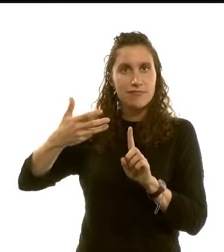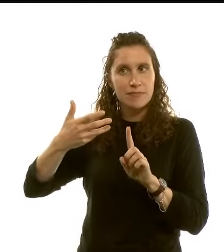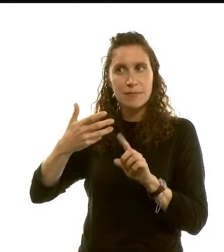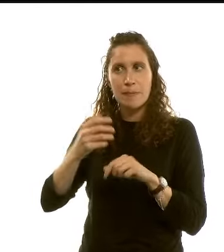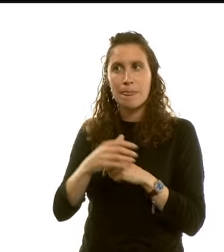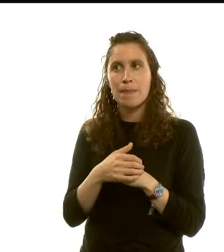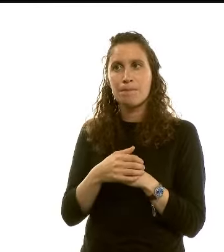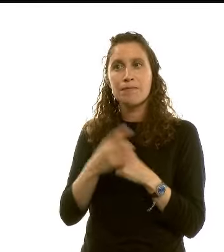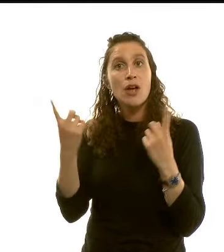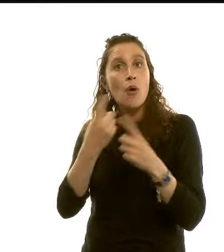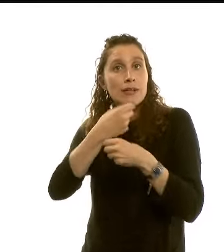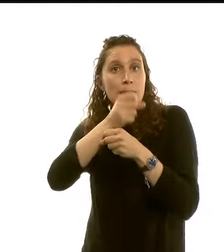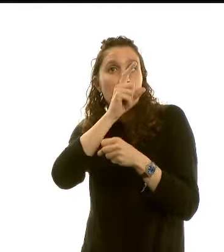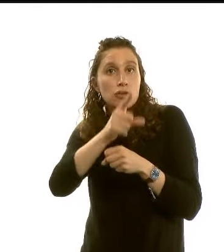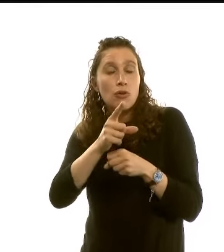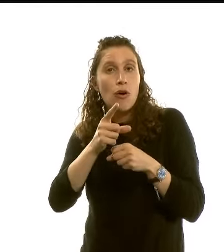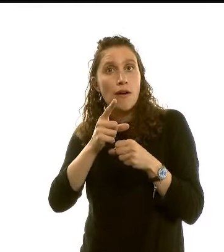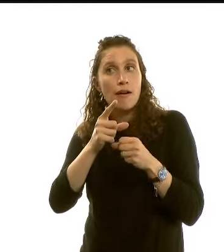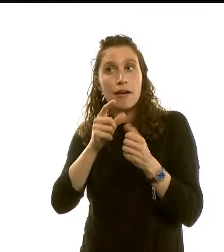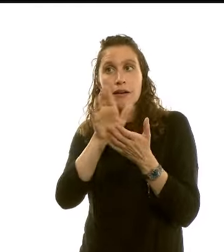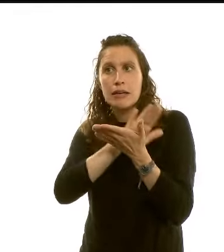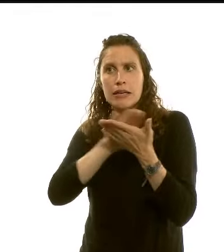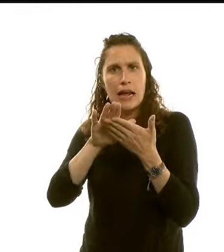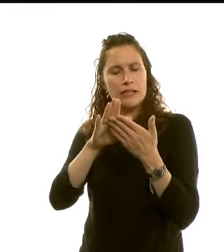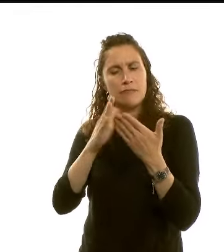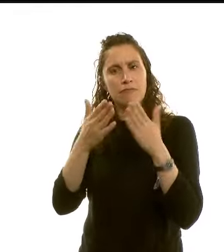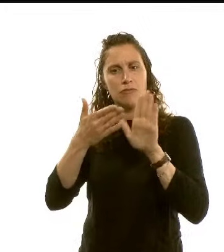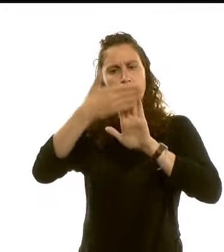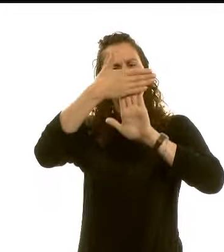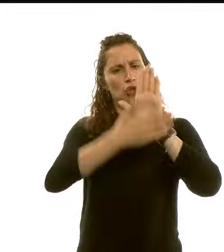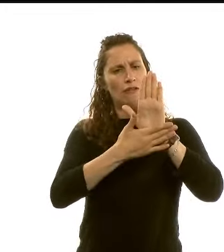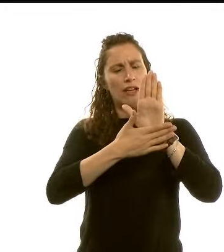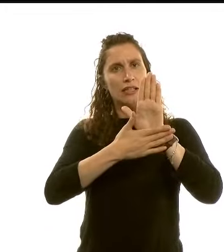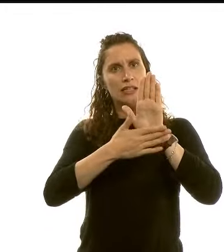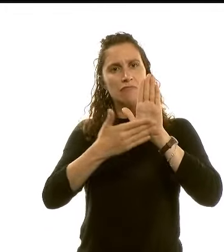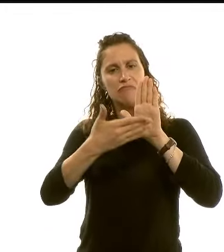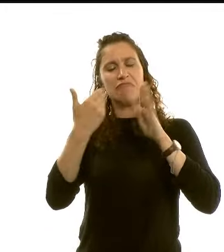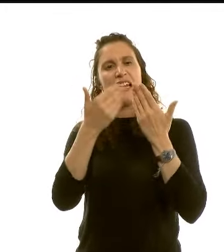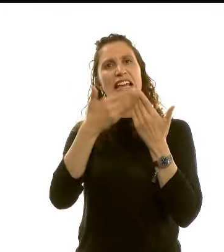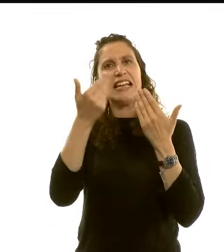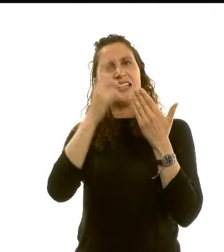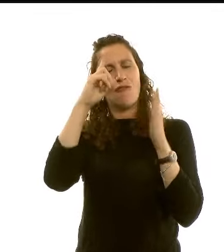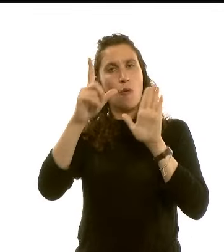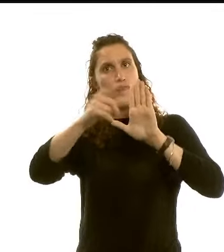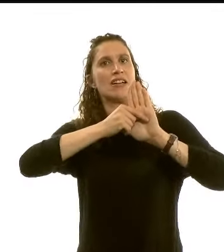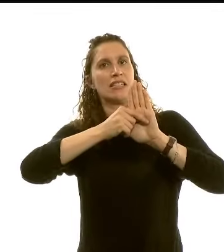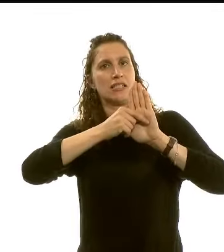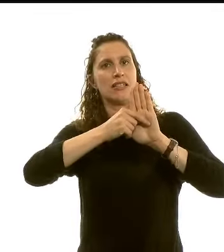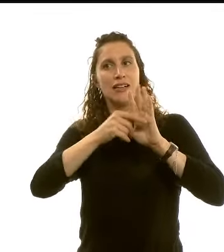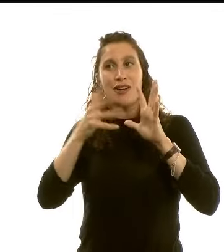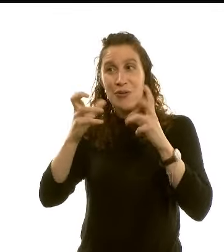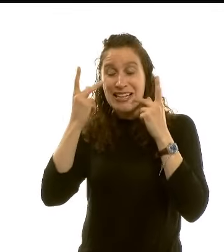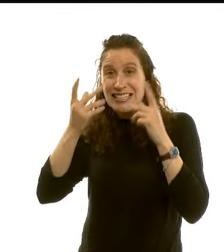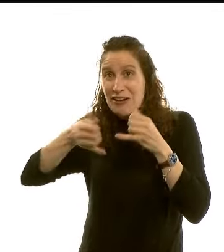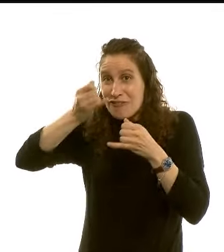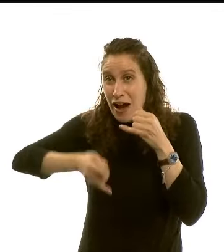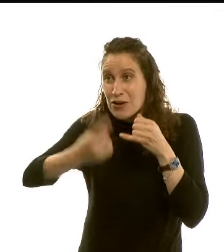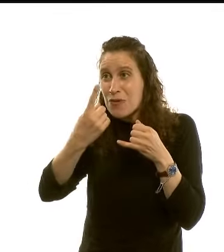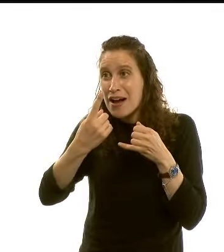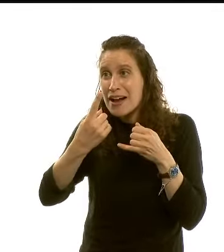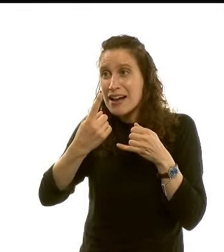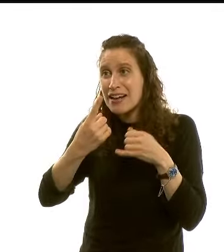always make sure to have nice, clean, flat surfaces for printing. You want to see the final I figure? do. You know what? I want to touch